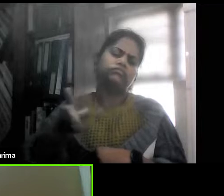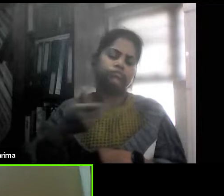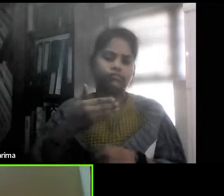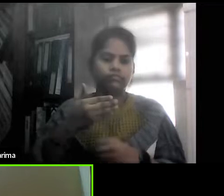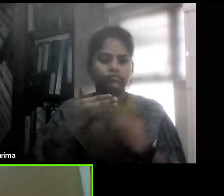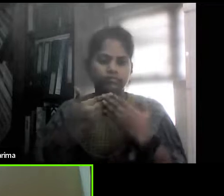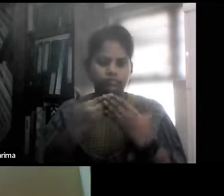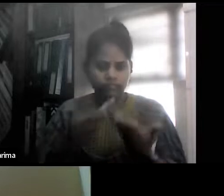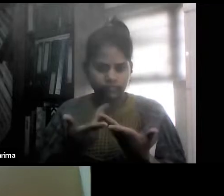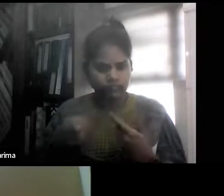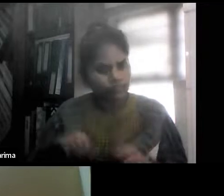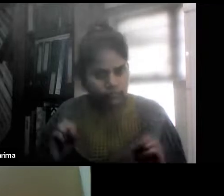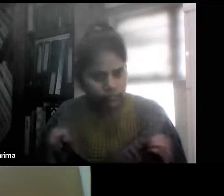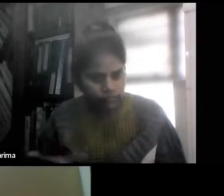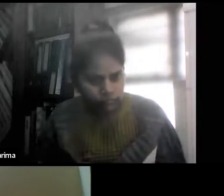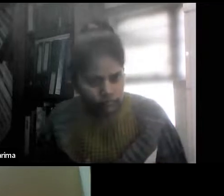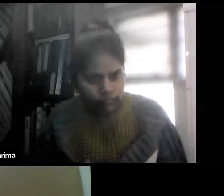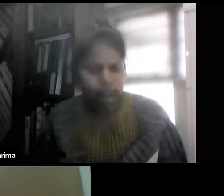can begin now, right?